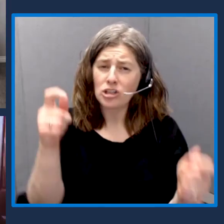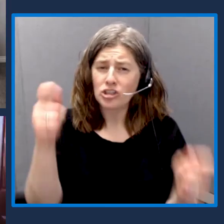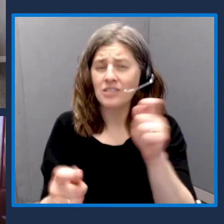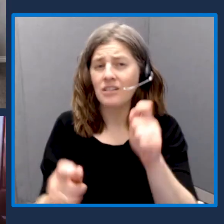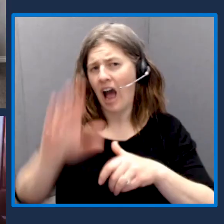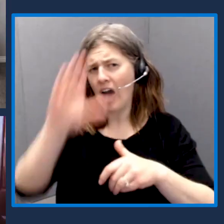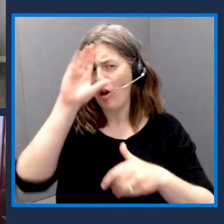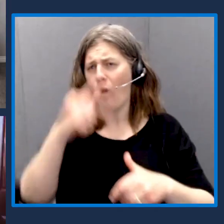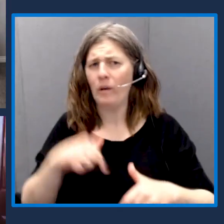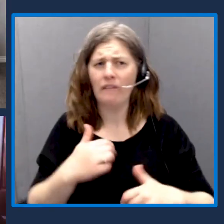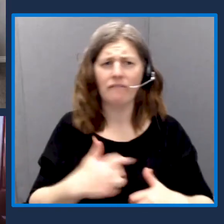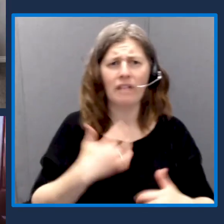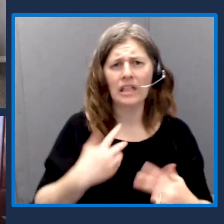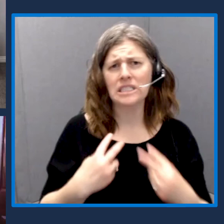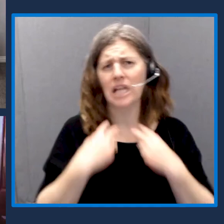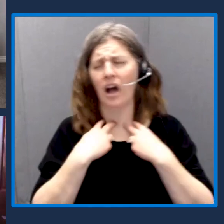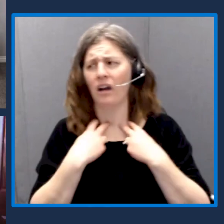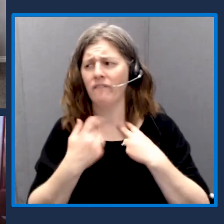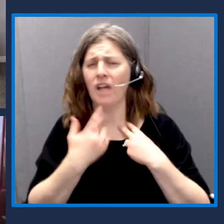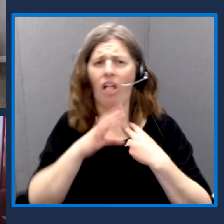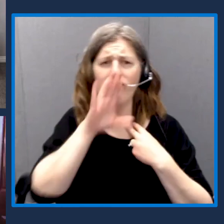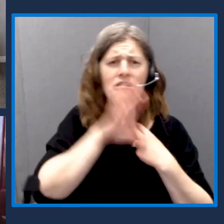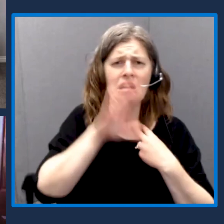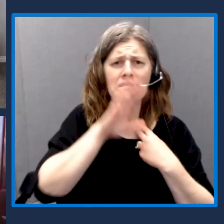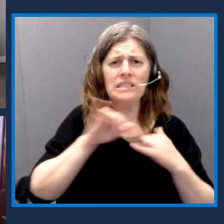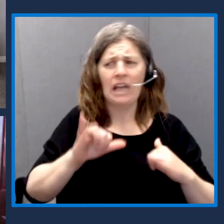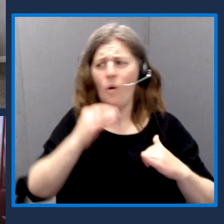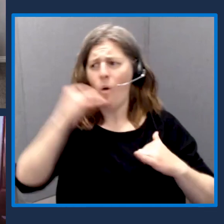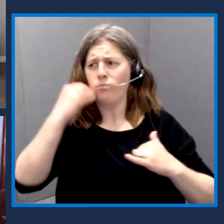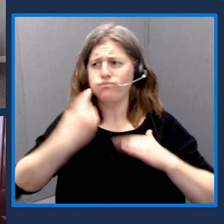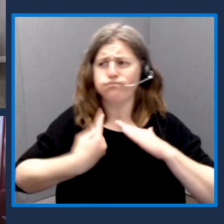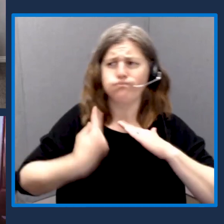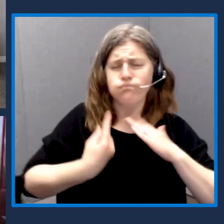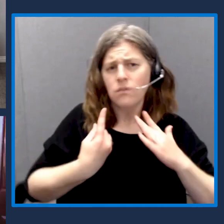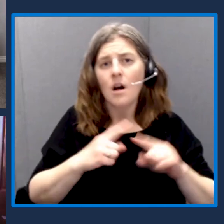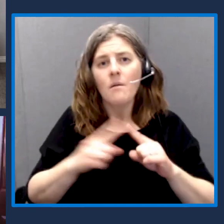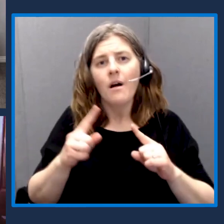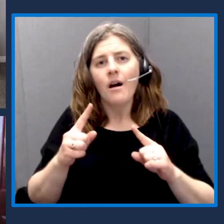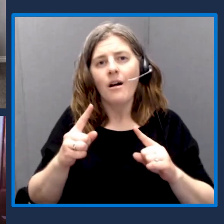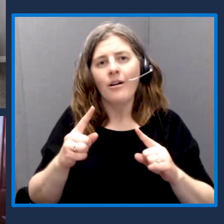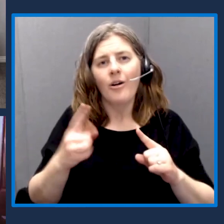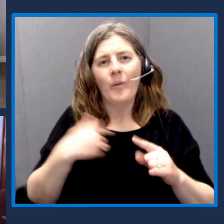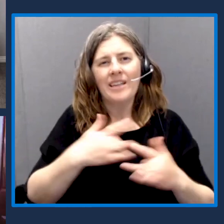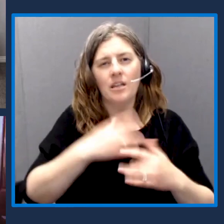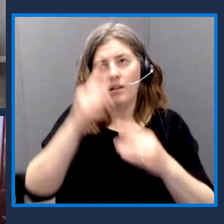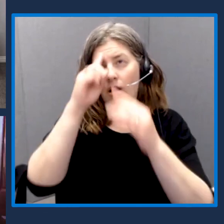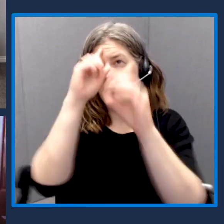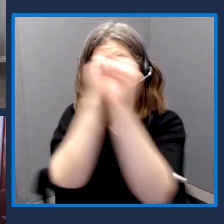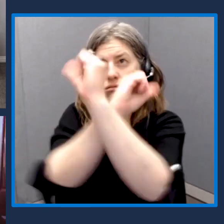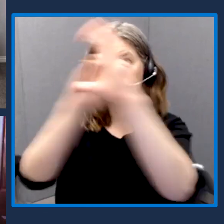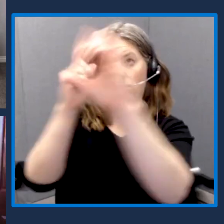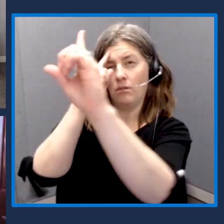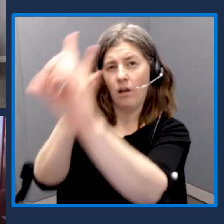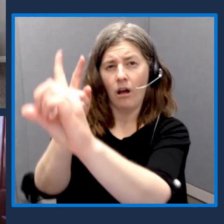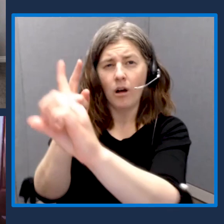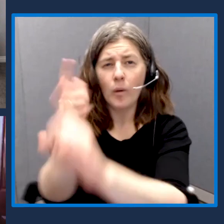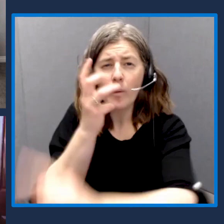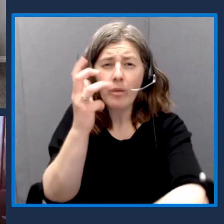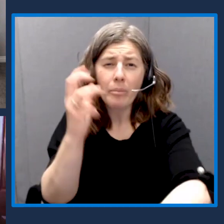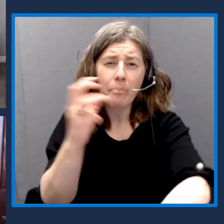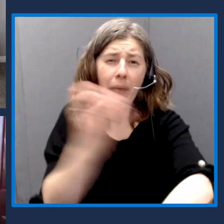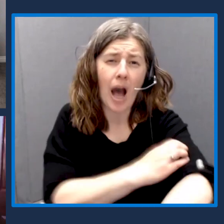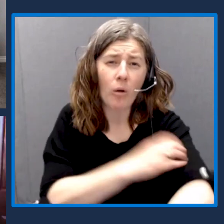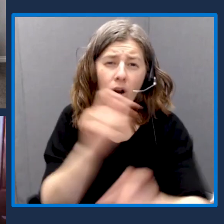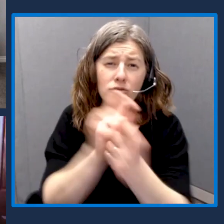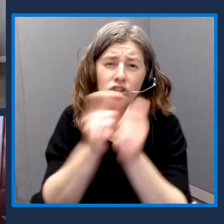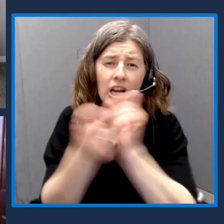of stuck and feeling frustrated being stuck at home, but I think we all lose sight of the incremental power of change